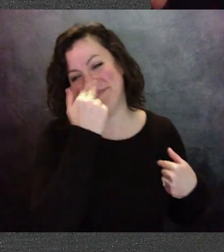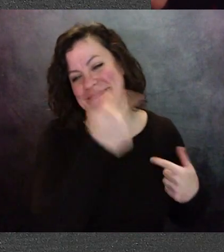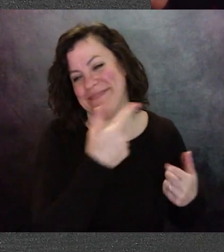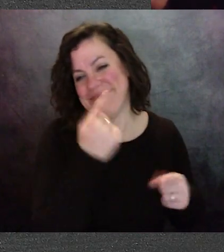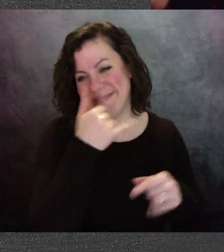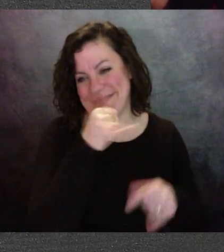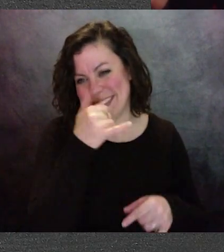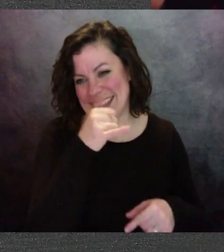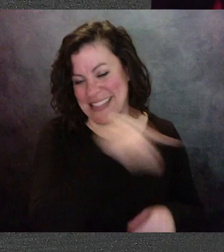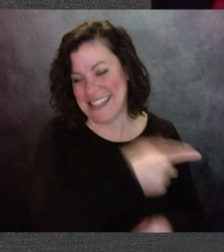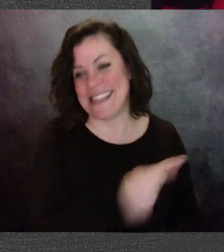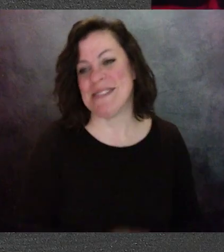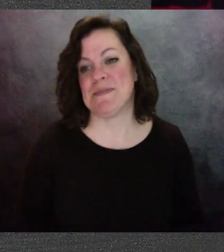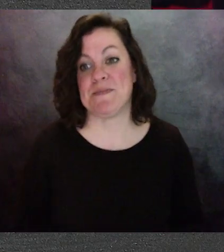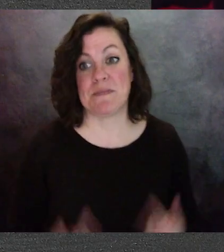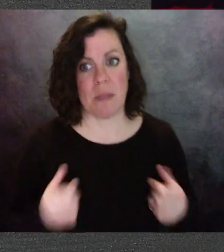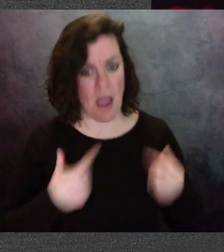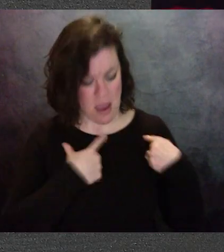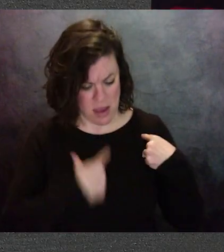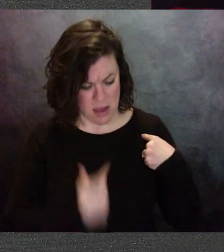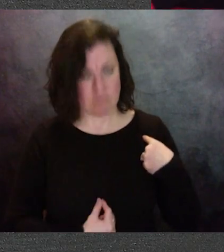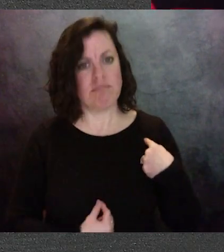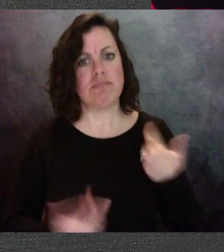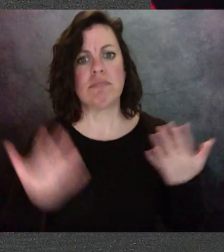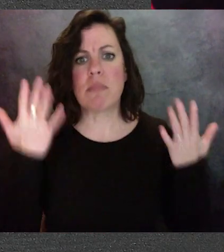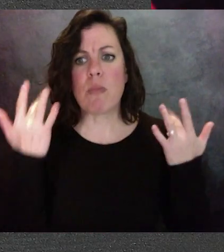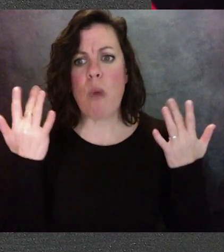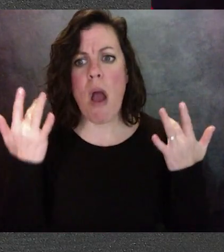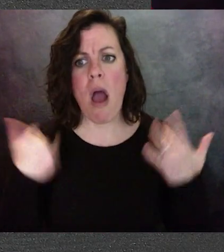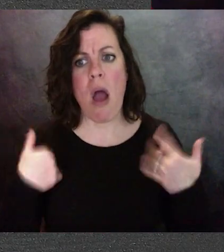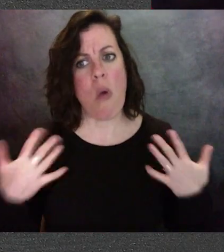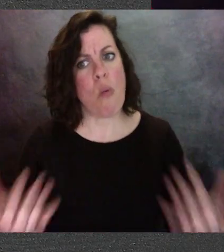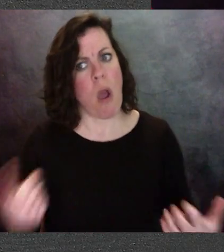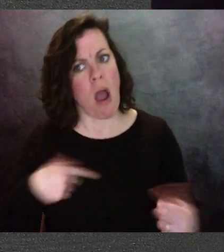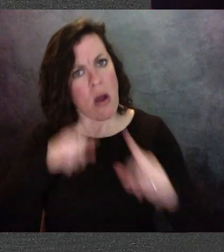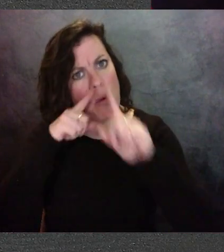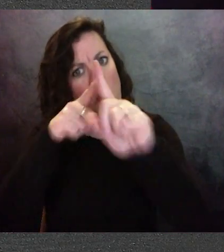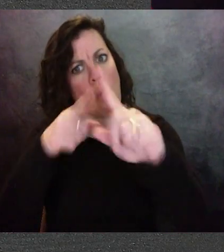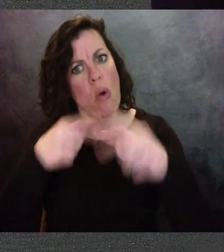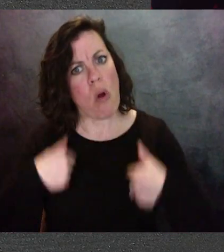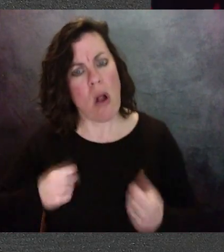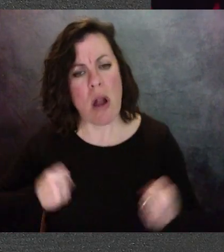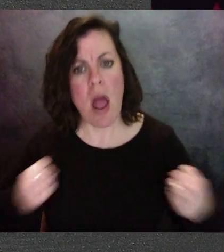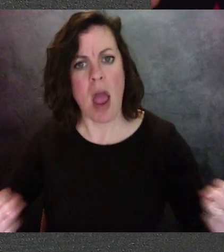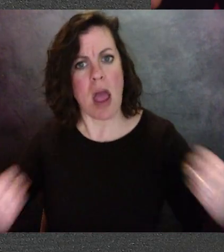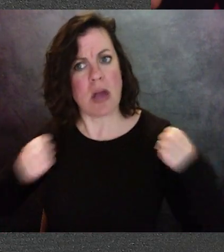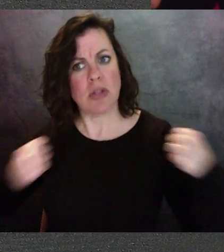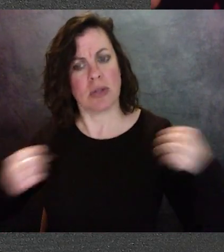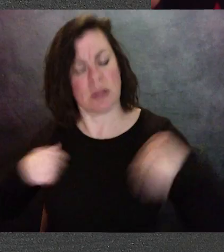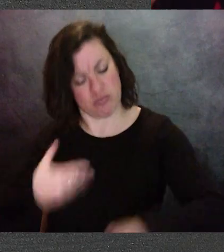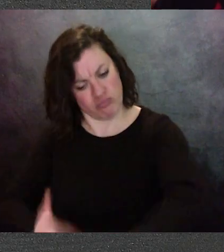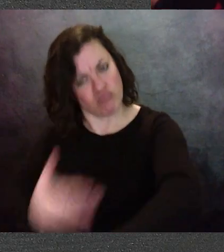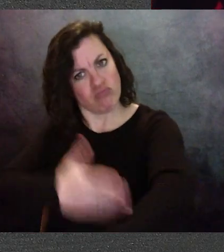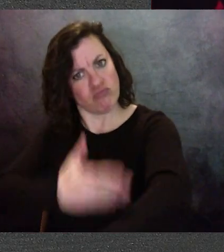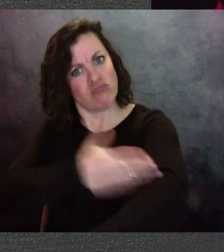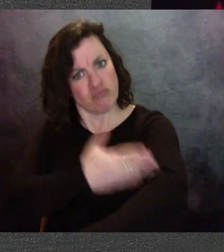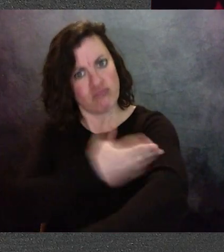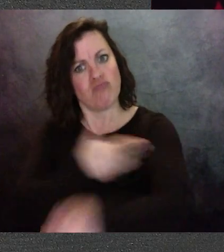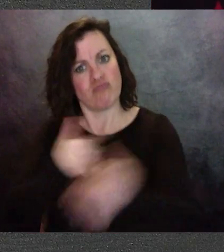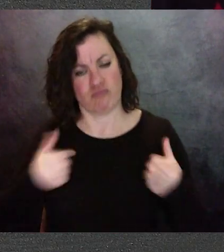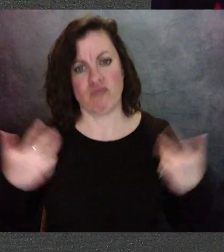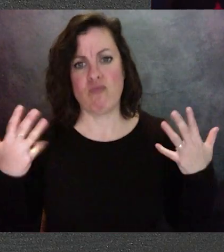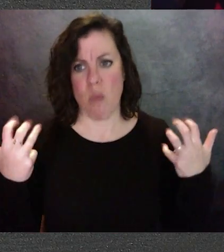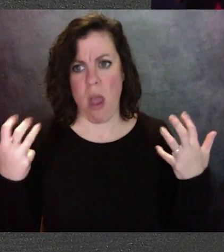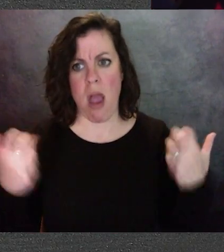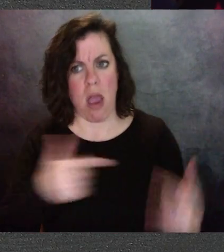because to get in shape, right? What do we exercise? Our heart, that's right, inside of us. Very good. So if you want, you